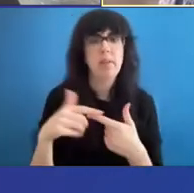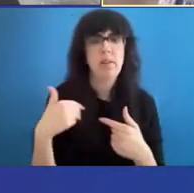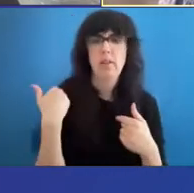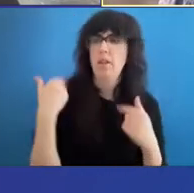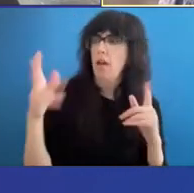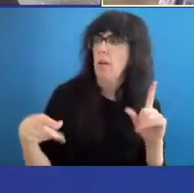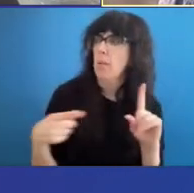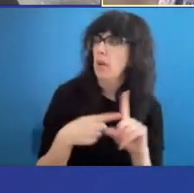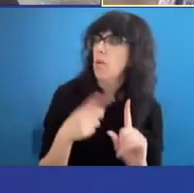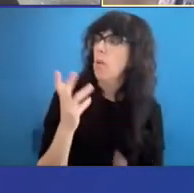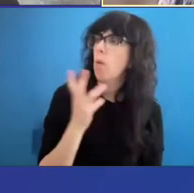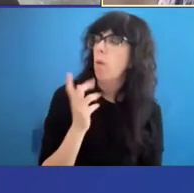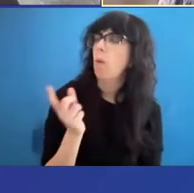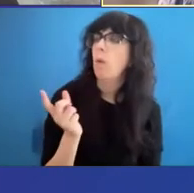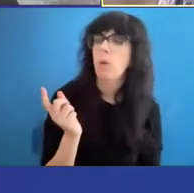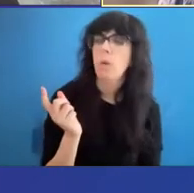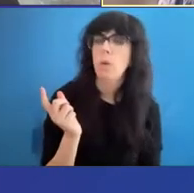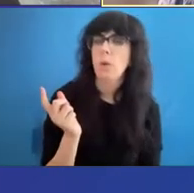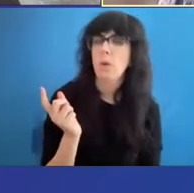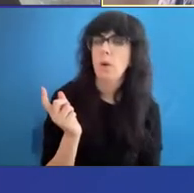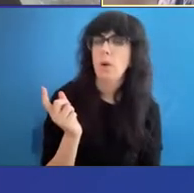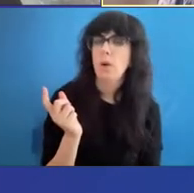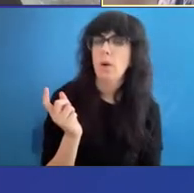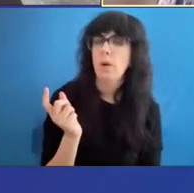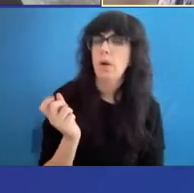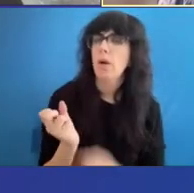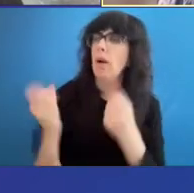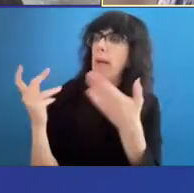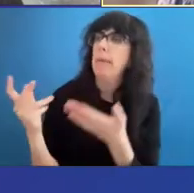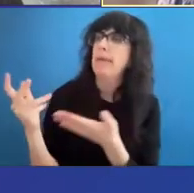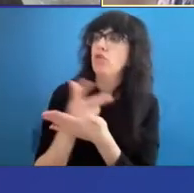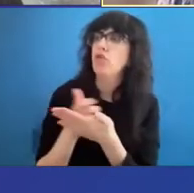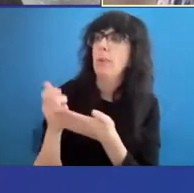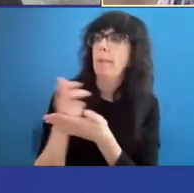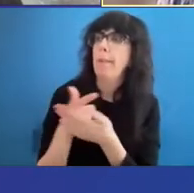"Wow, how much you make doing that?"